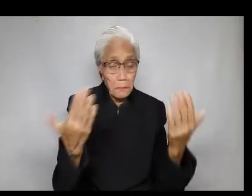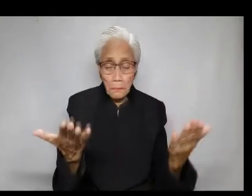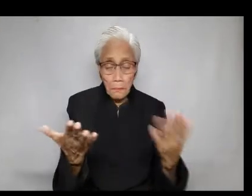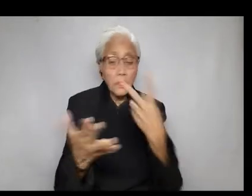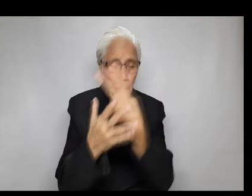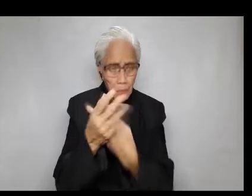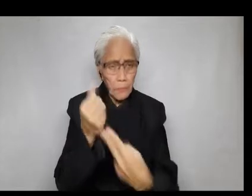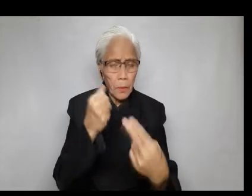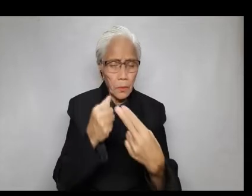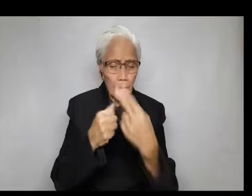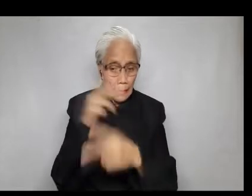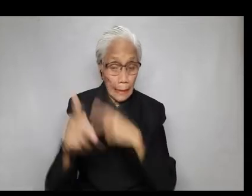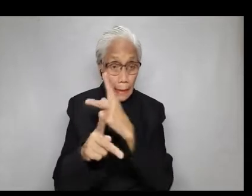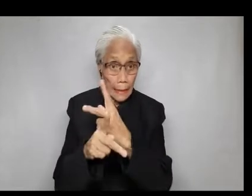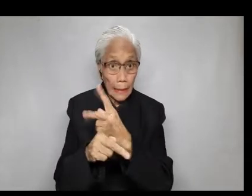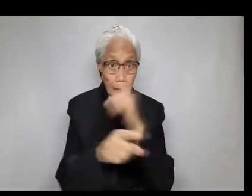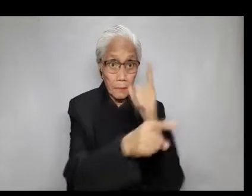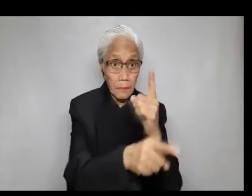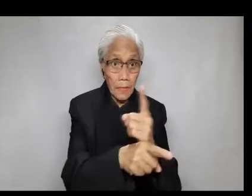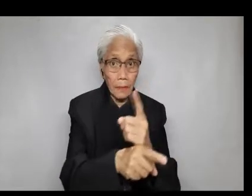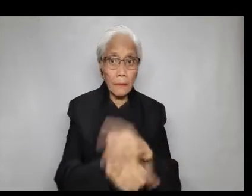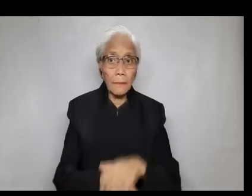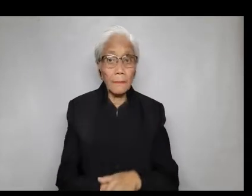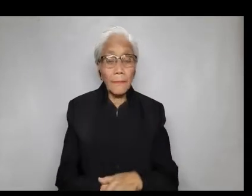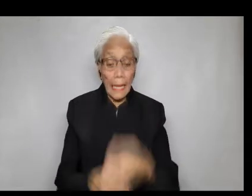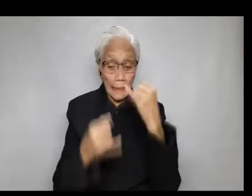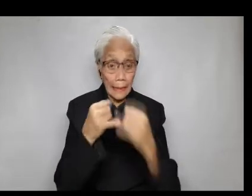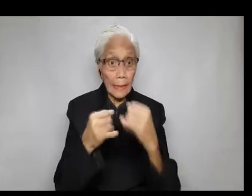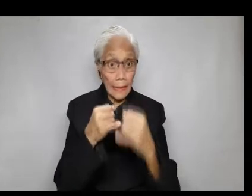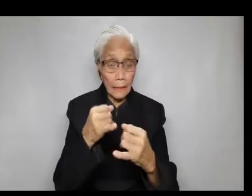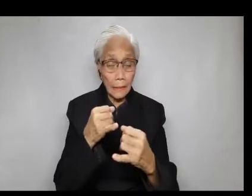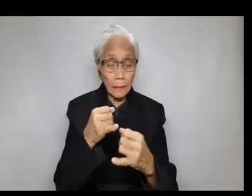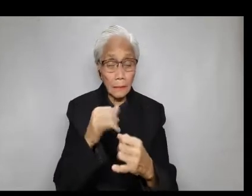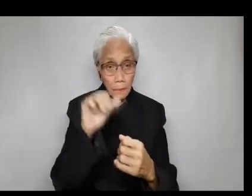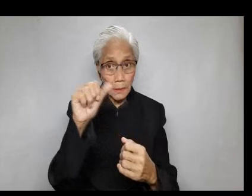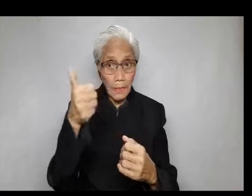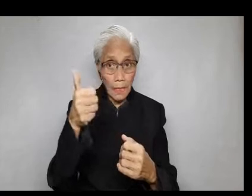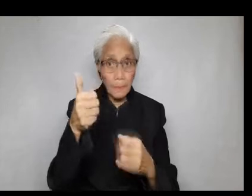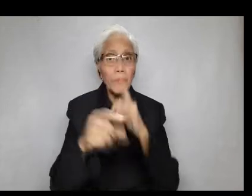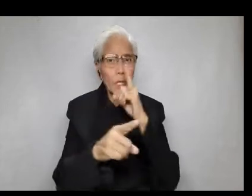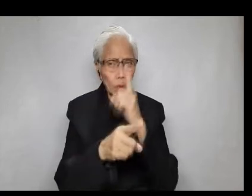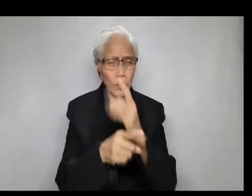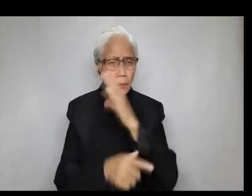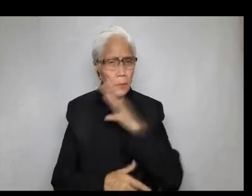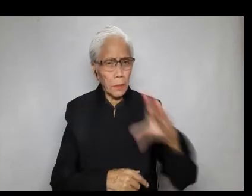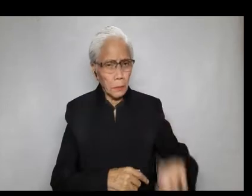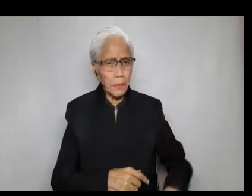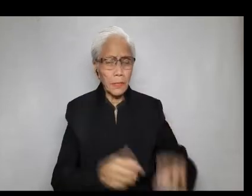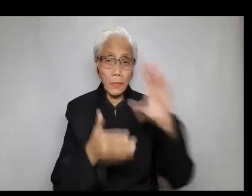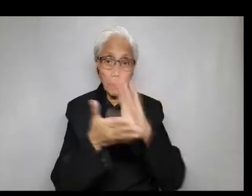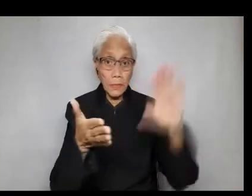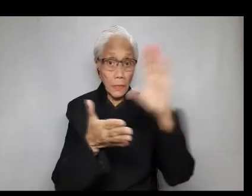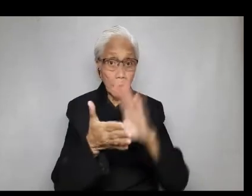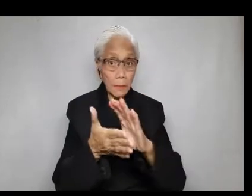right. It is best, however, to be both kind and right. And finally, number